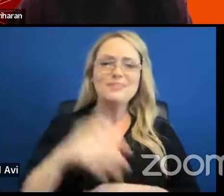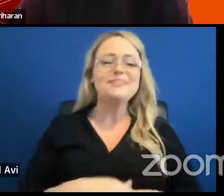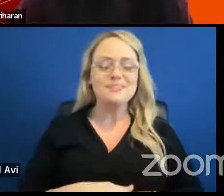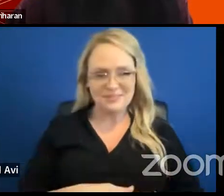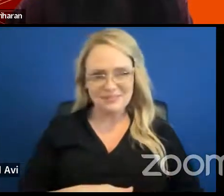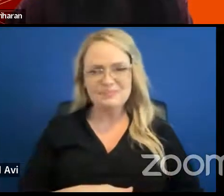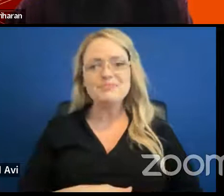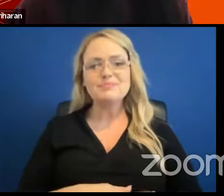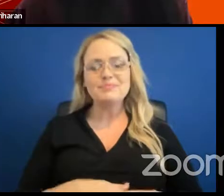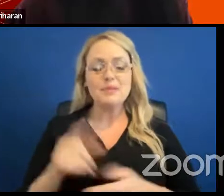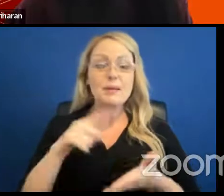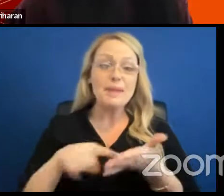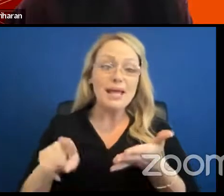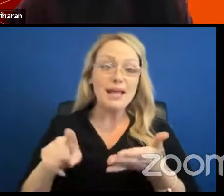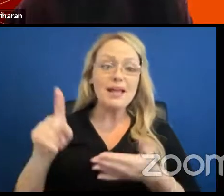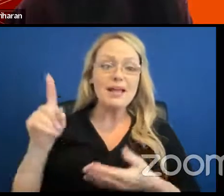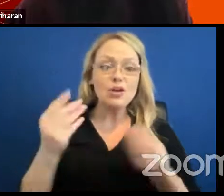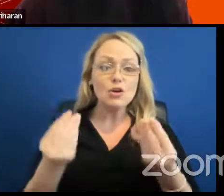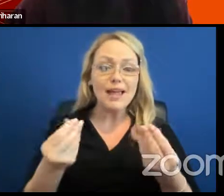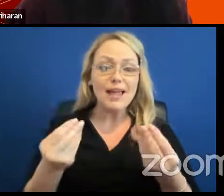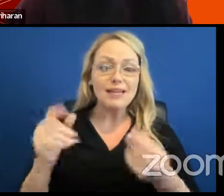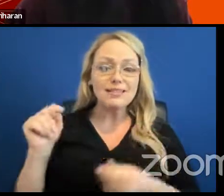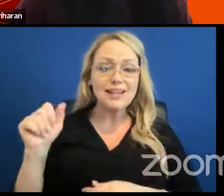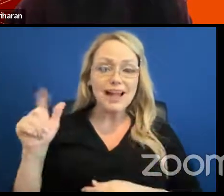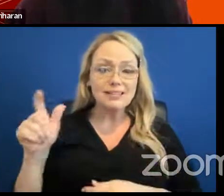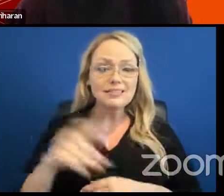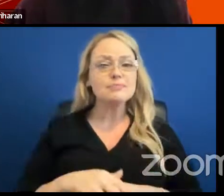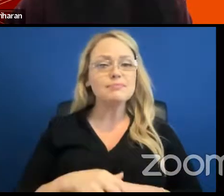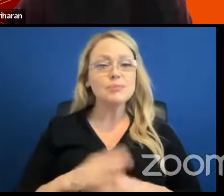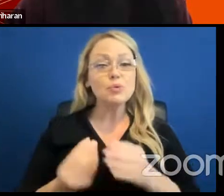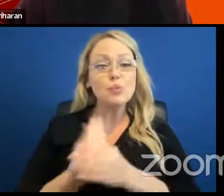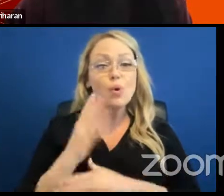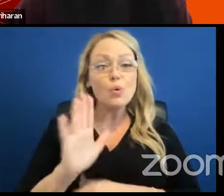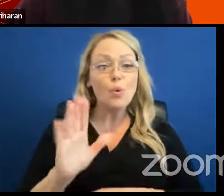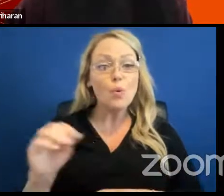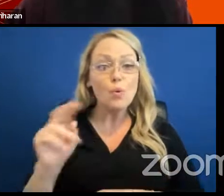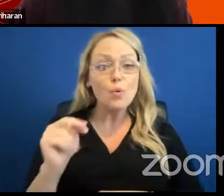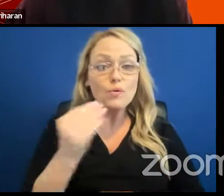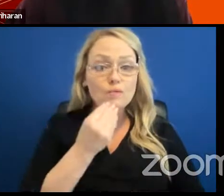Pay your land tax, grow your own food.